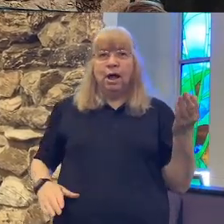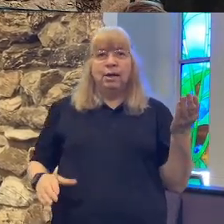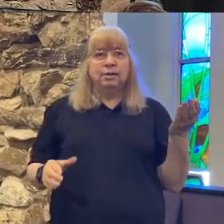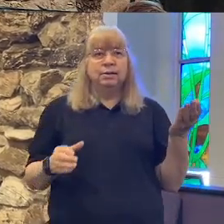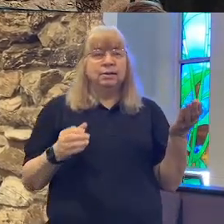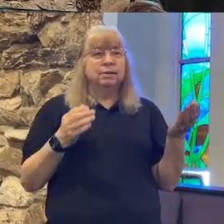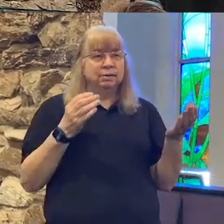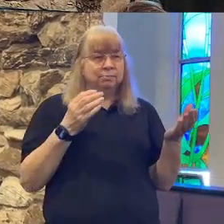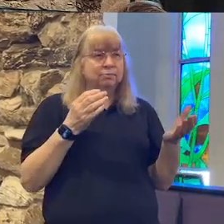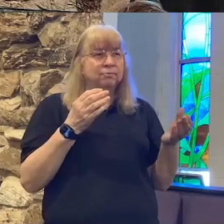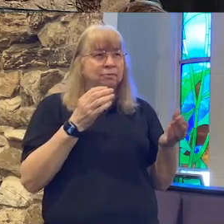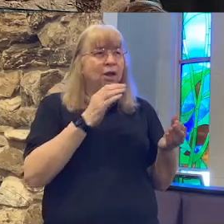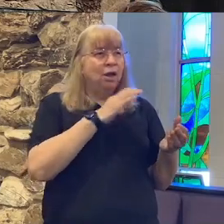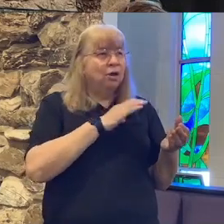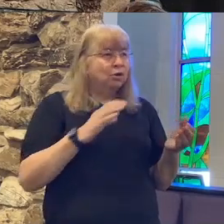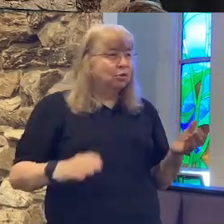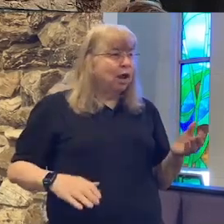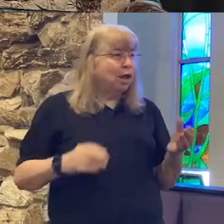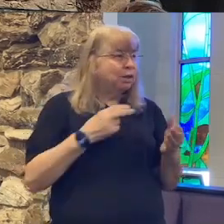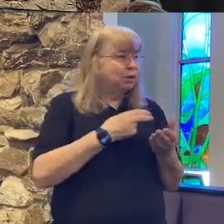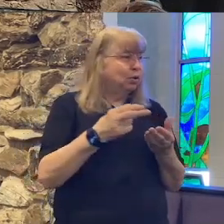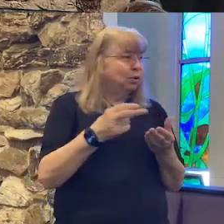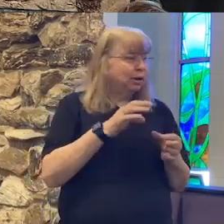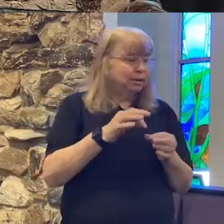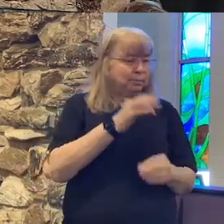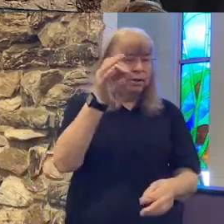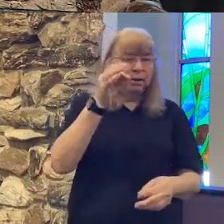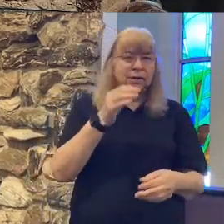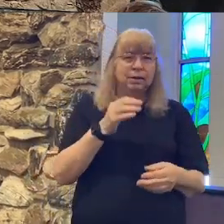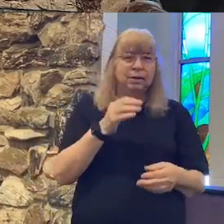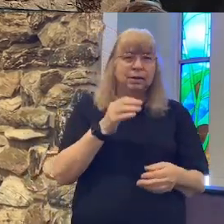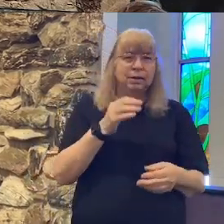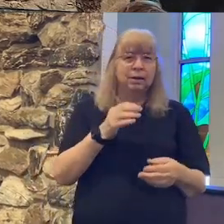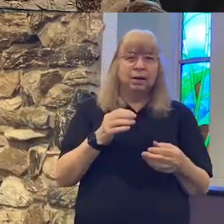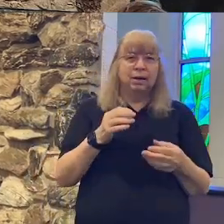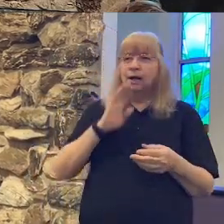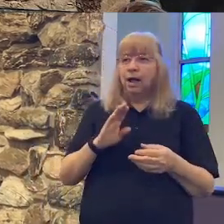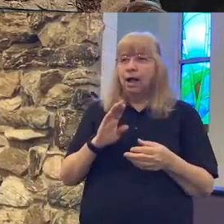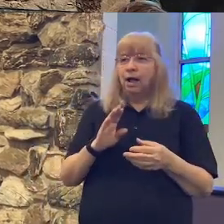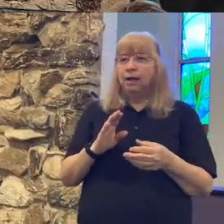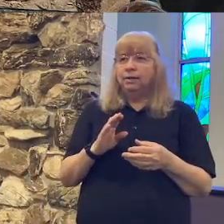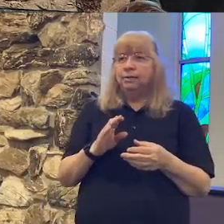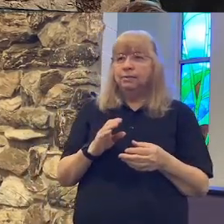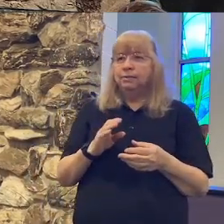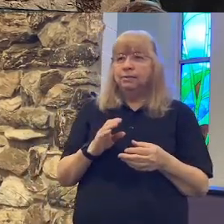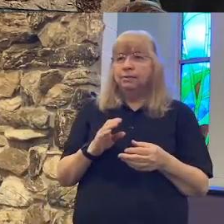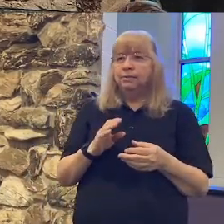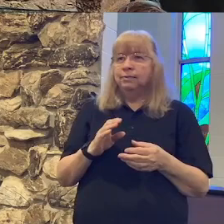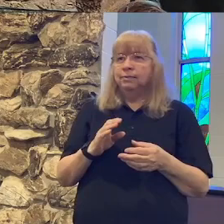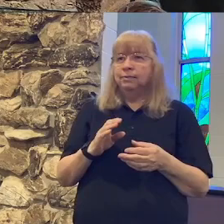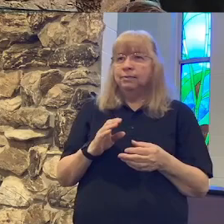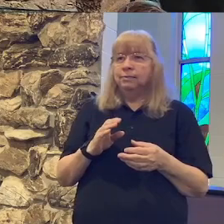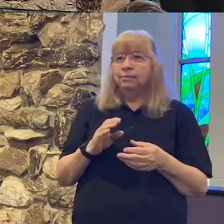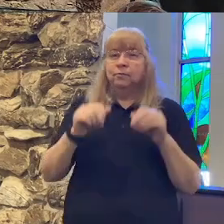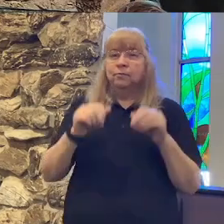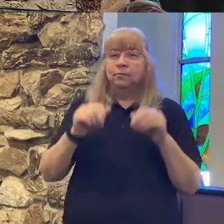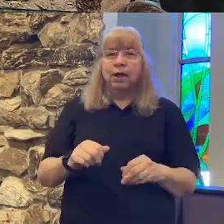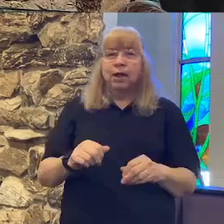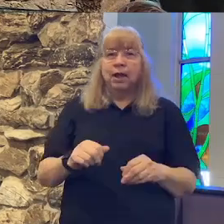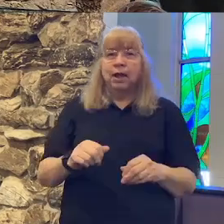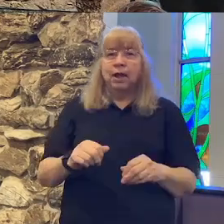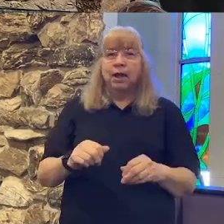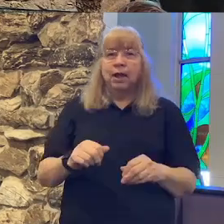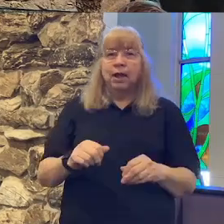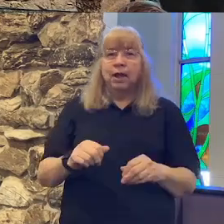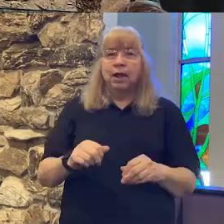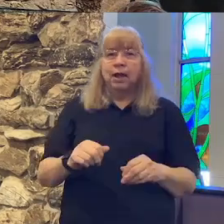So that Christ's Holy Spirit, that Holy Spirit of God, can step back in